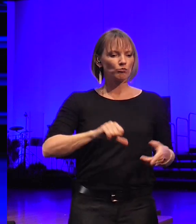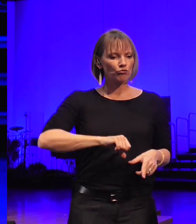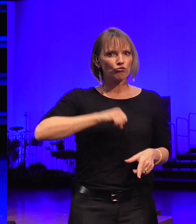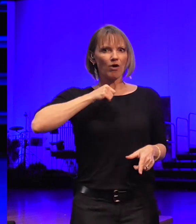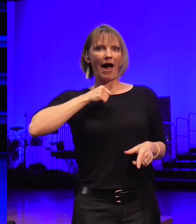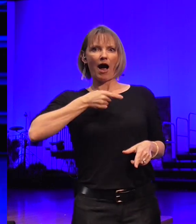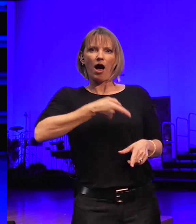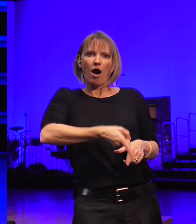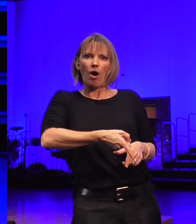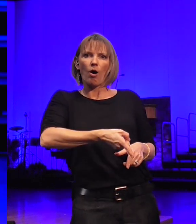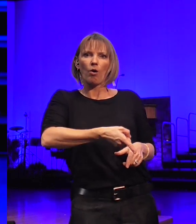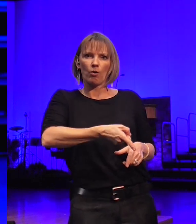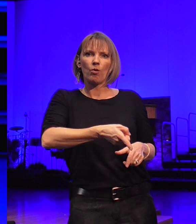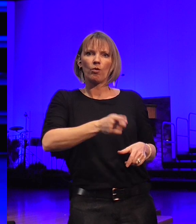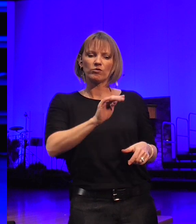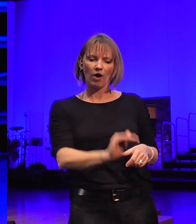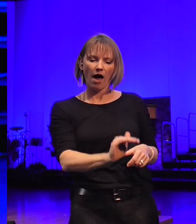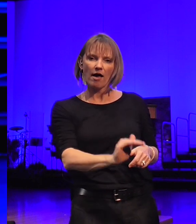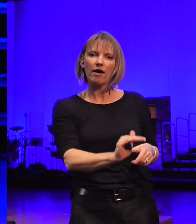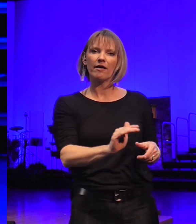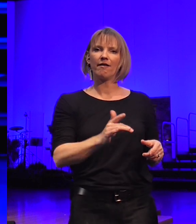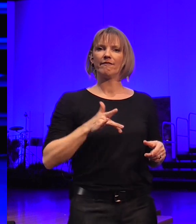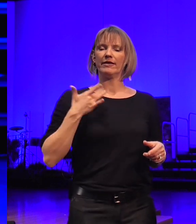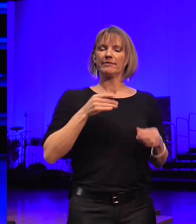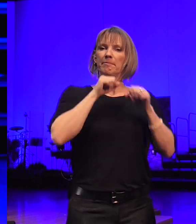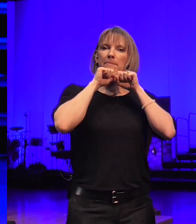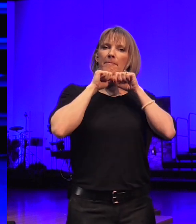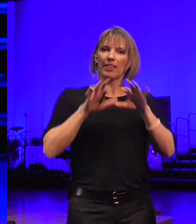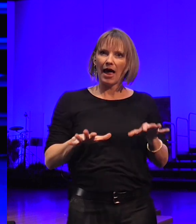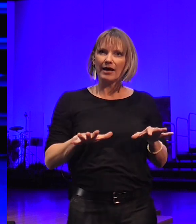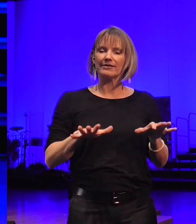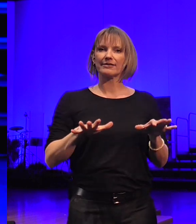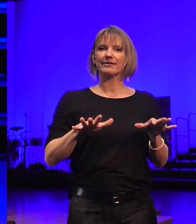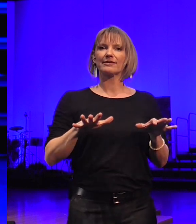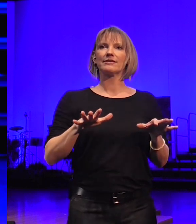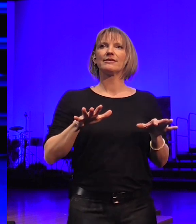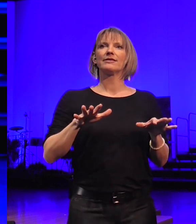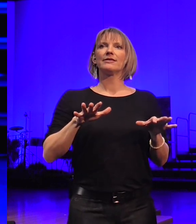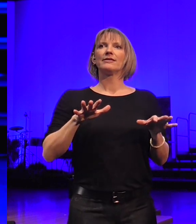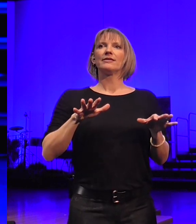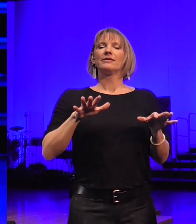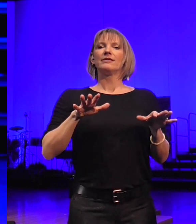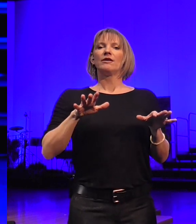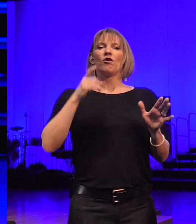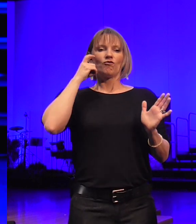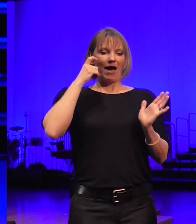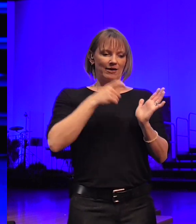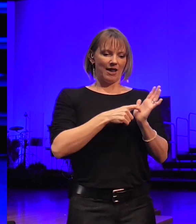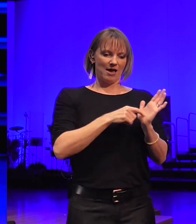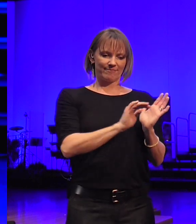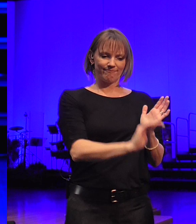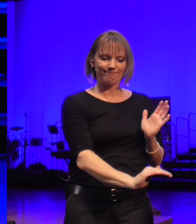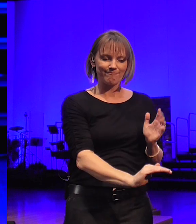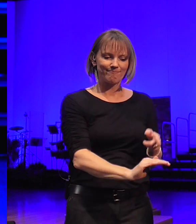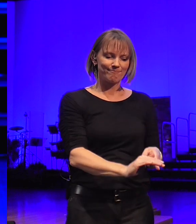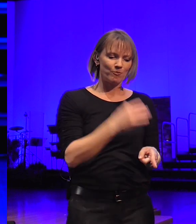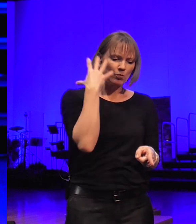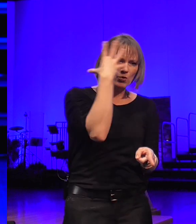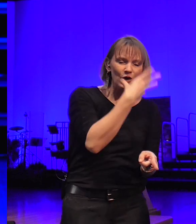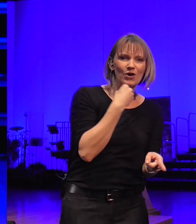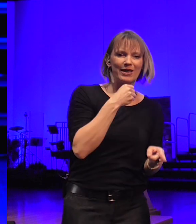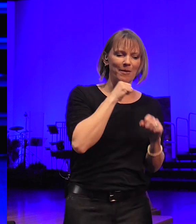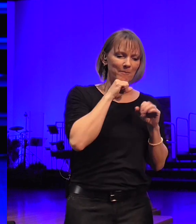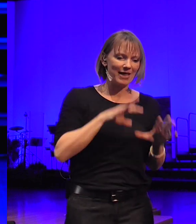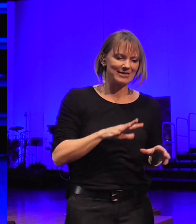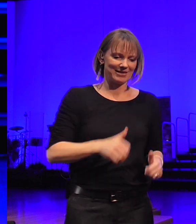proud of them, and feels blessed when they recognize that child, the beauty and the blessing of